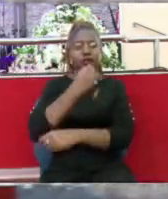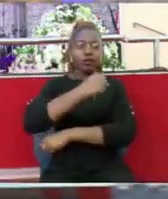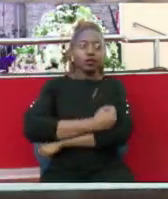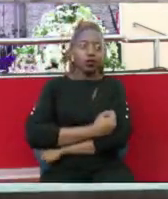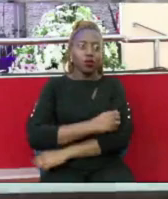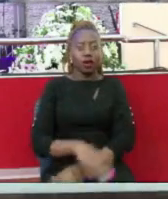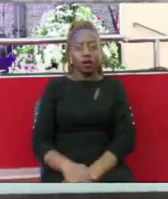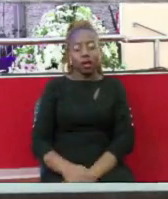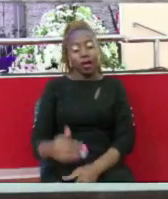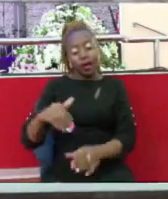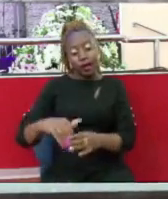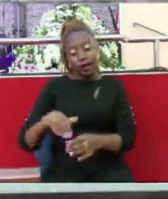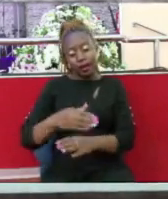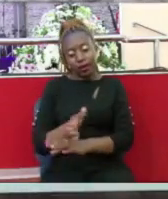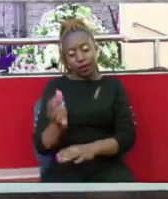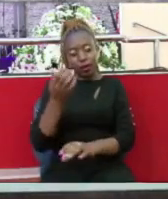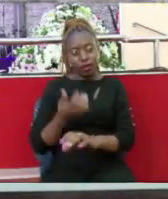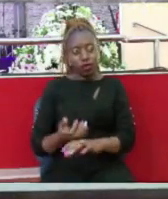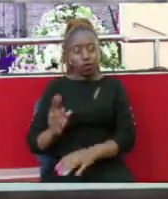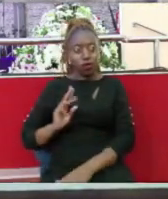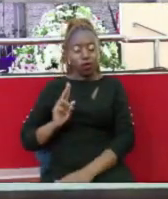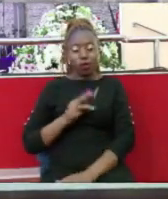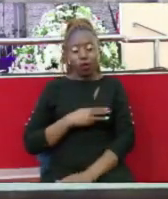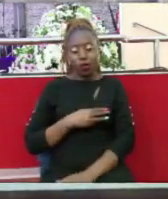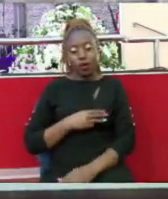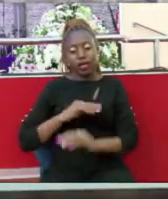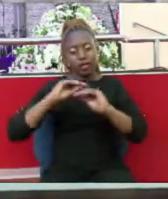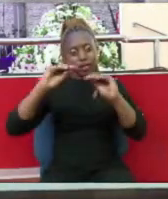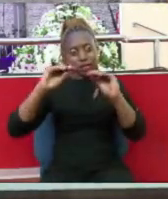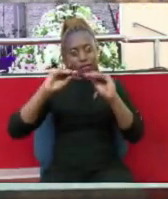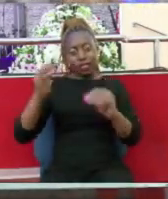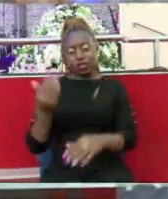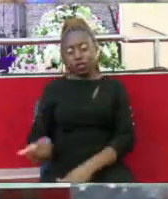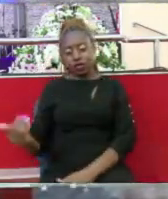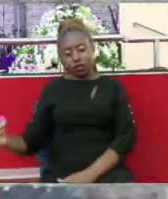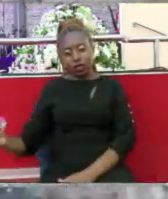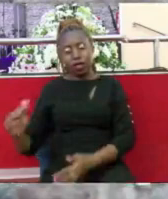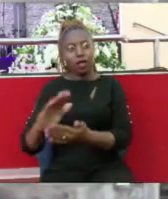In Cornerstone, we teach our children the virtue of generosity. Let us